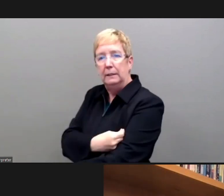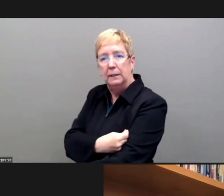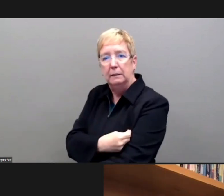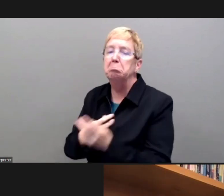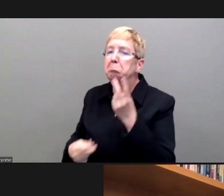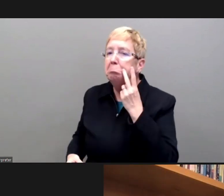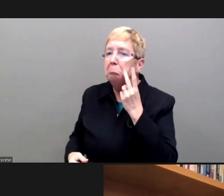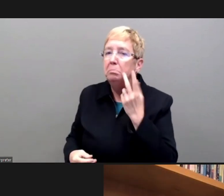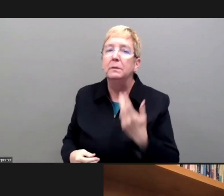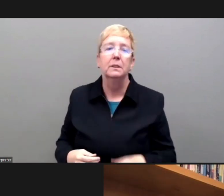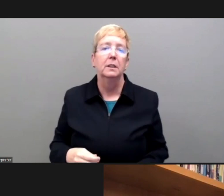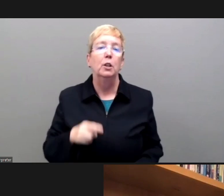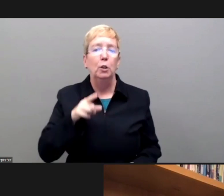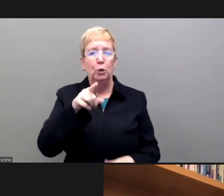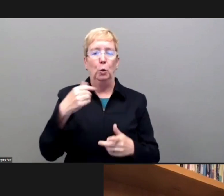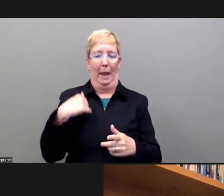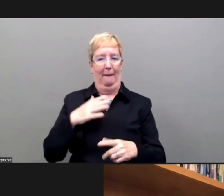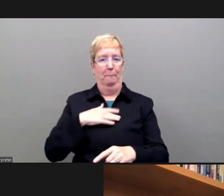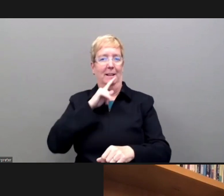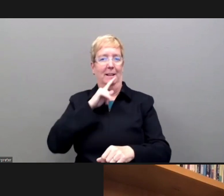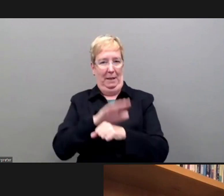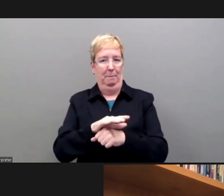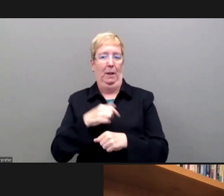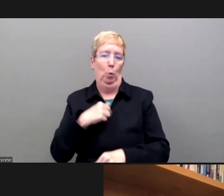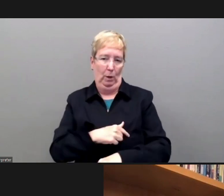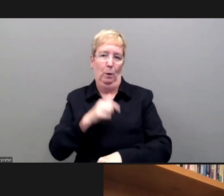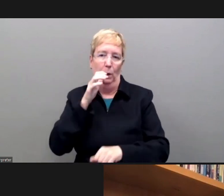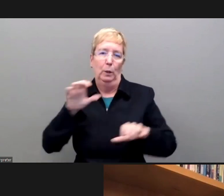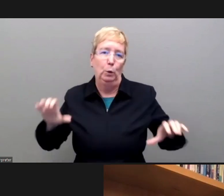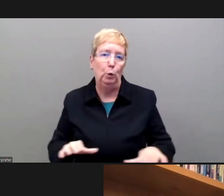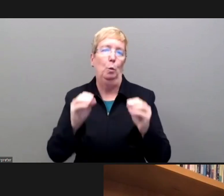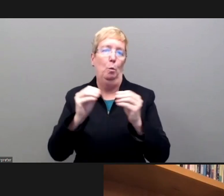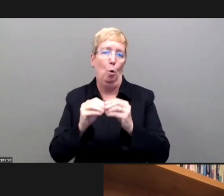that question to do more in that regard.